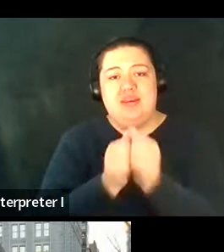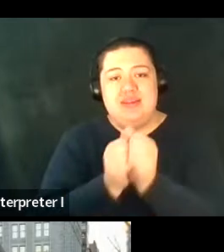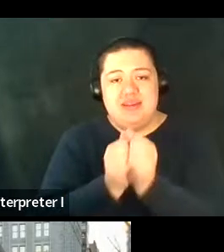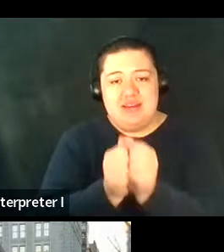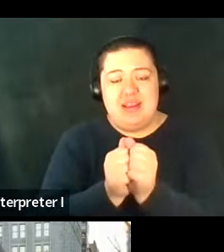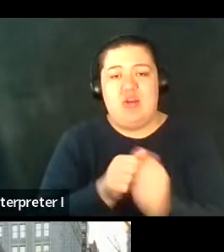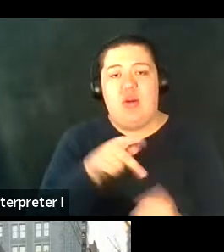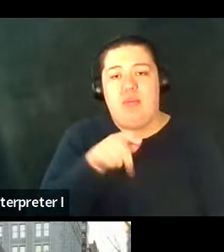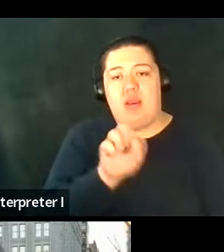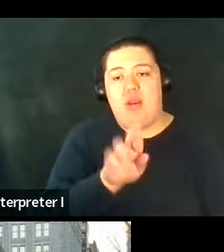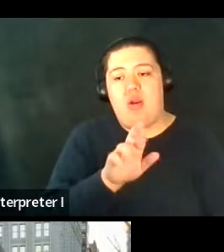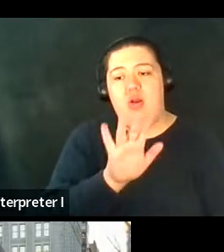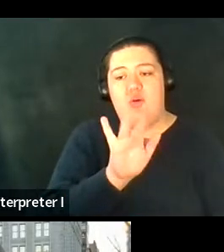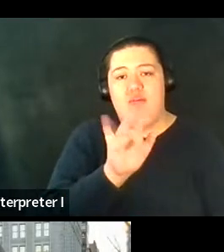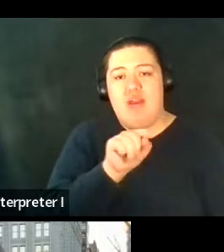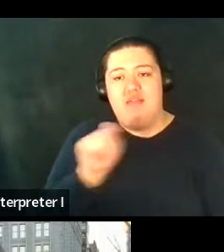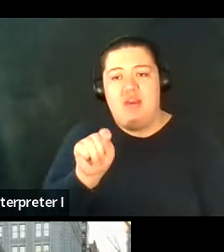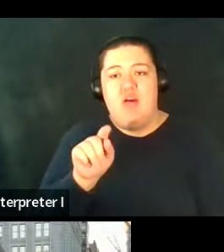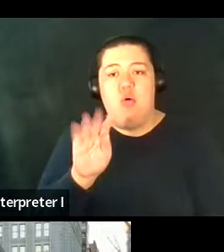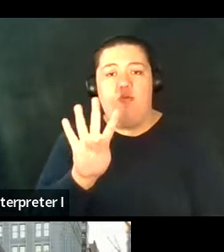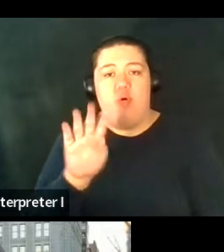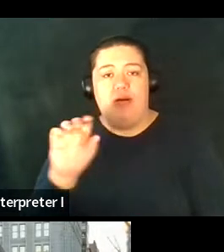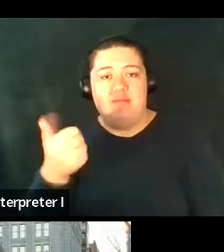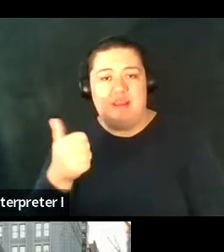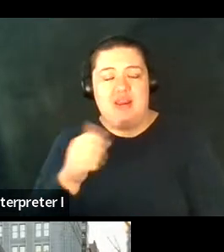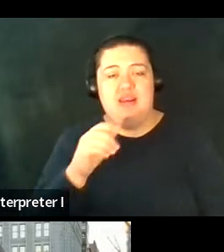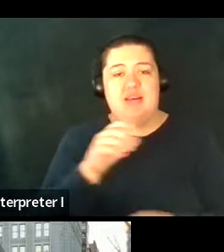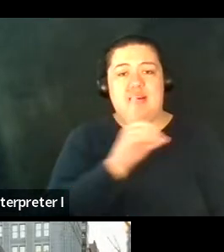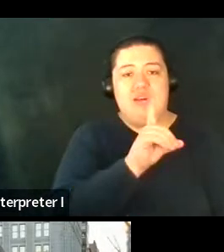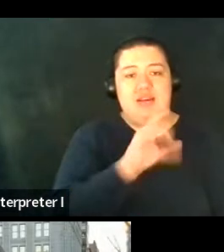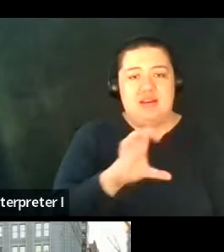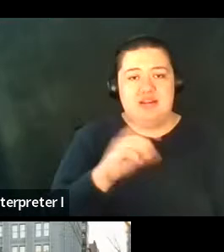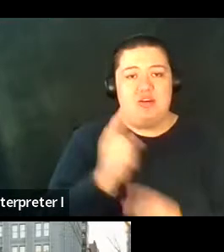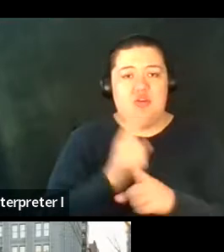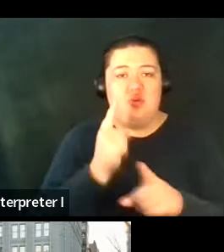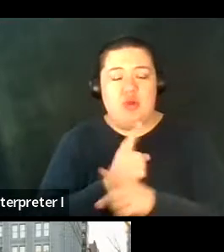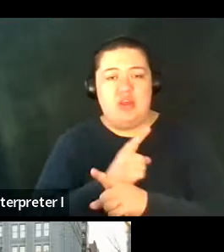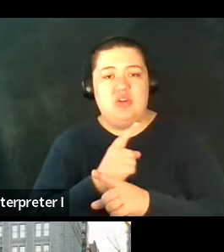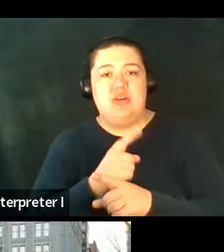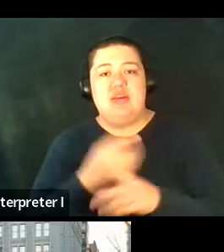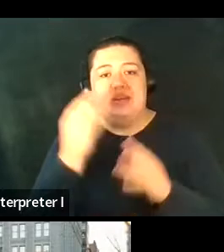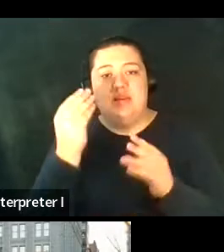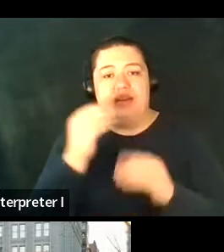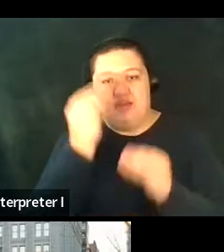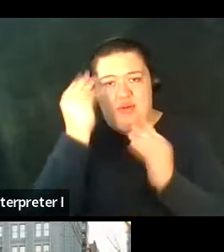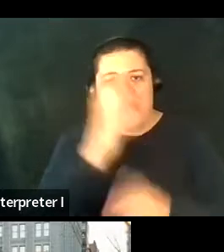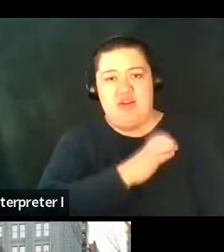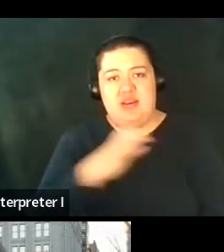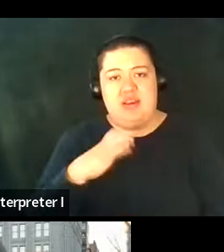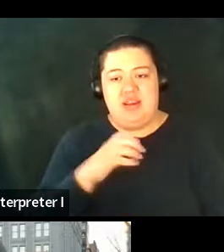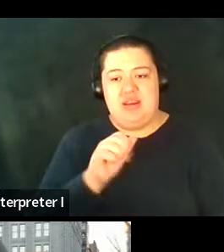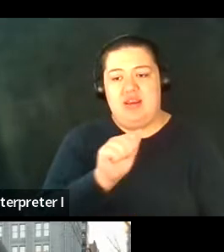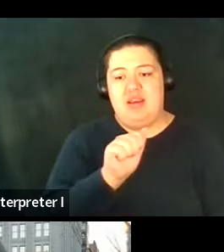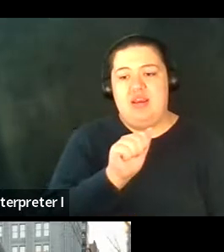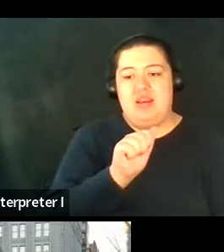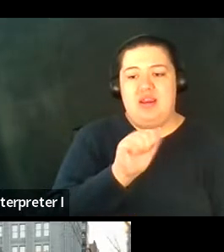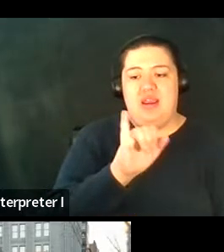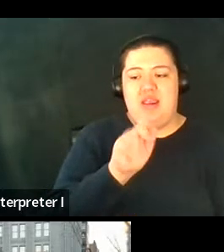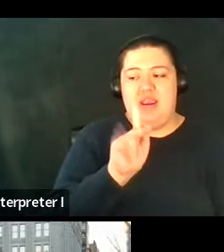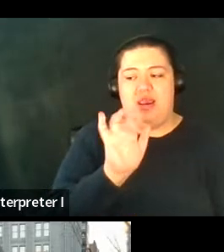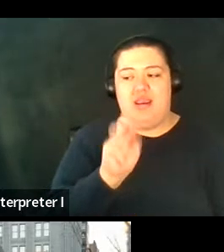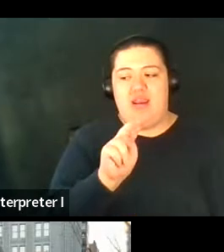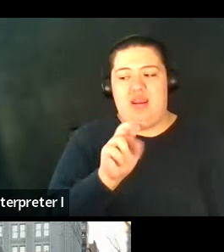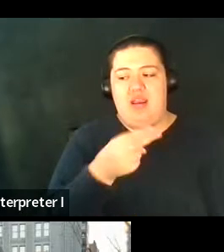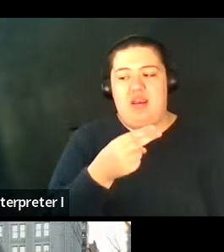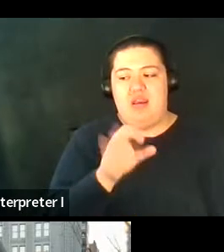PR 25-410, District of Columbia Corrections Information Council Governing Board, Catherine Aiken Huffman, reappointment